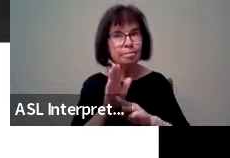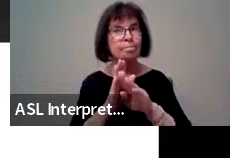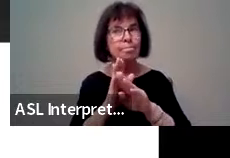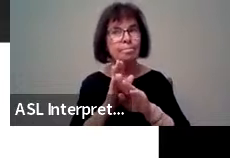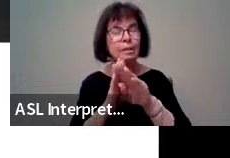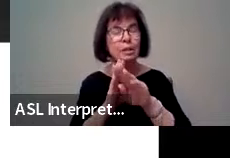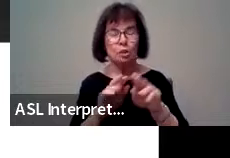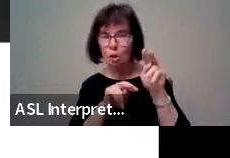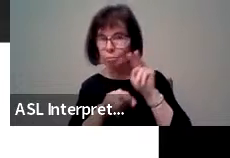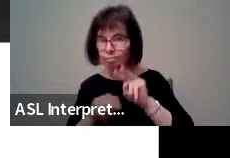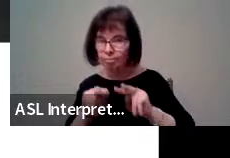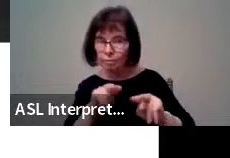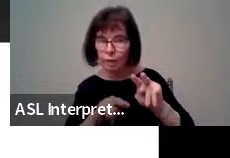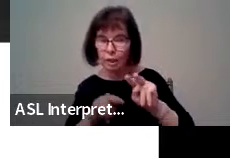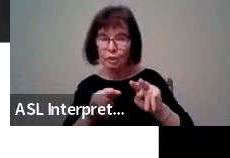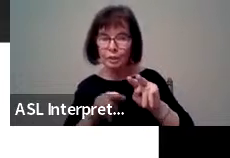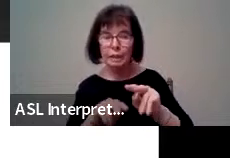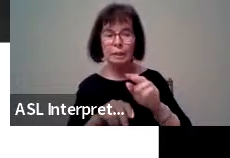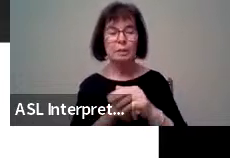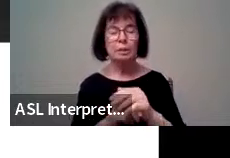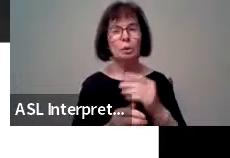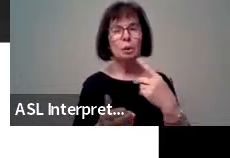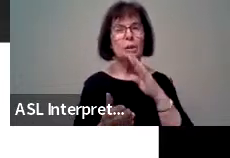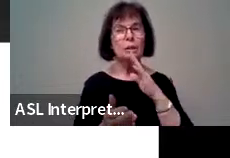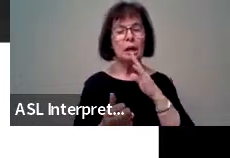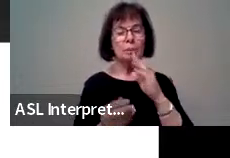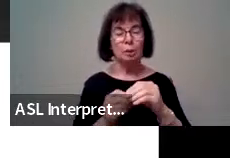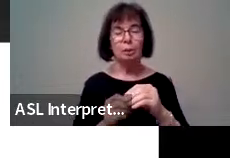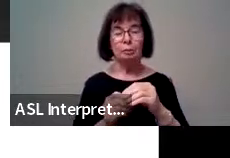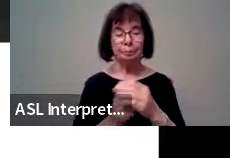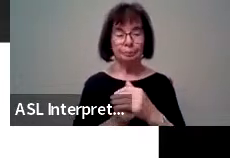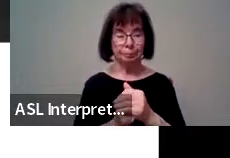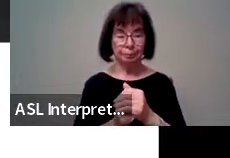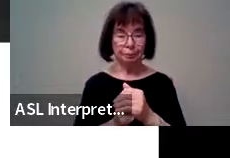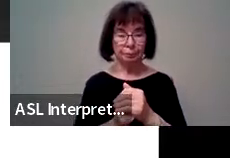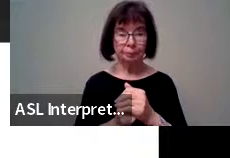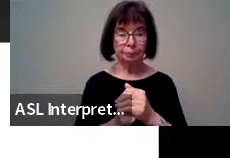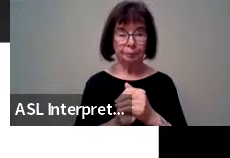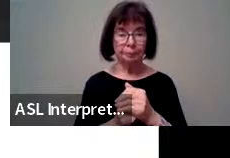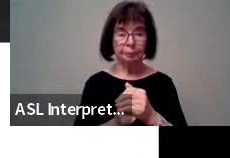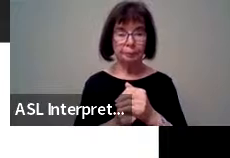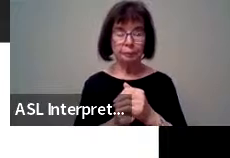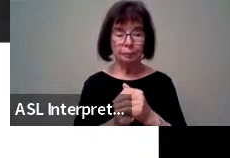watching that closely. We'll talk a little bit more about that. Next slide, please.